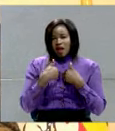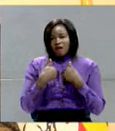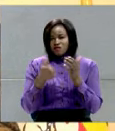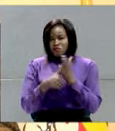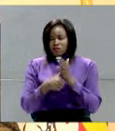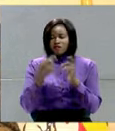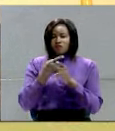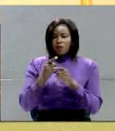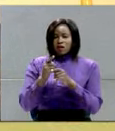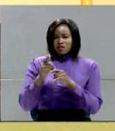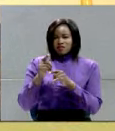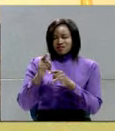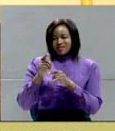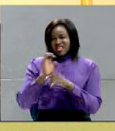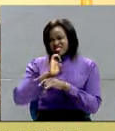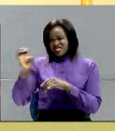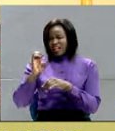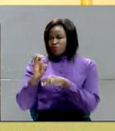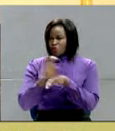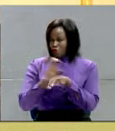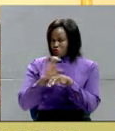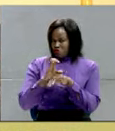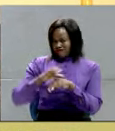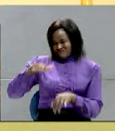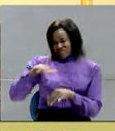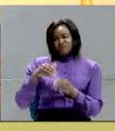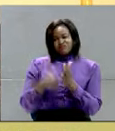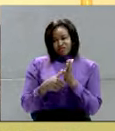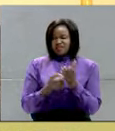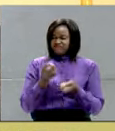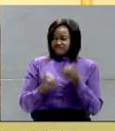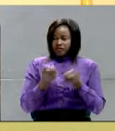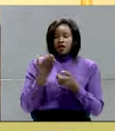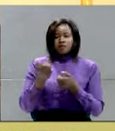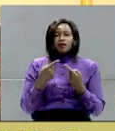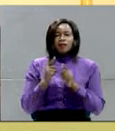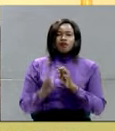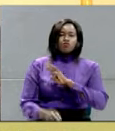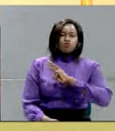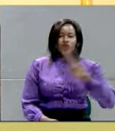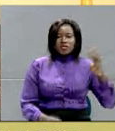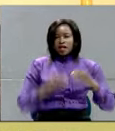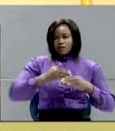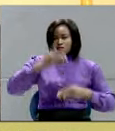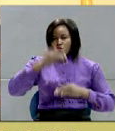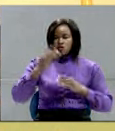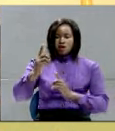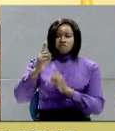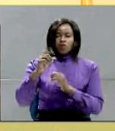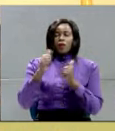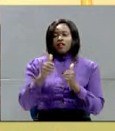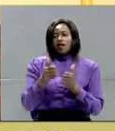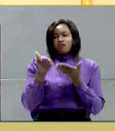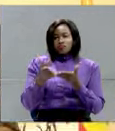Front in the eastern DRC. But that western border is well secured both by the